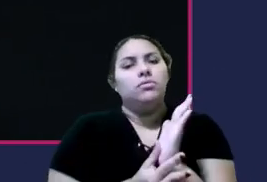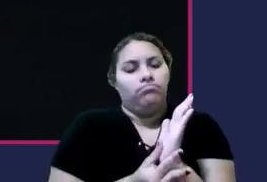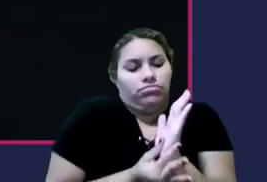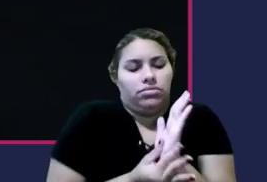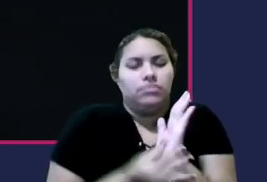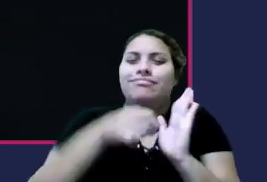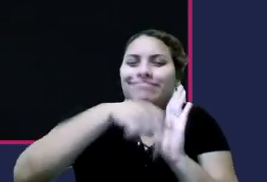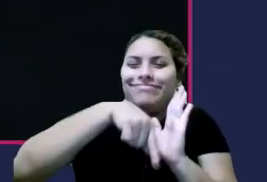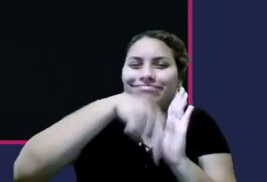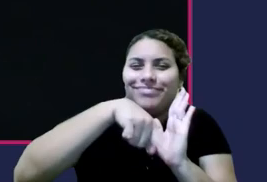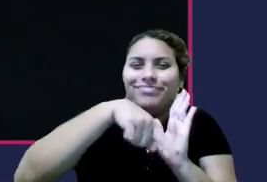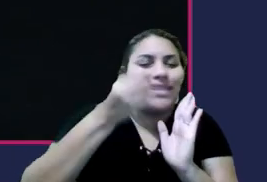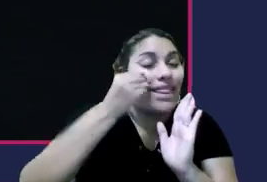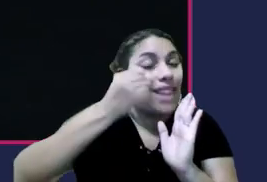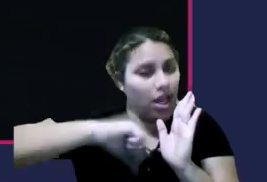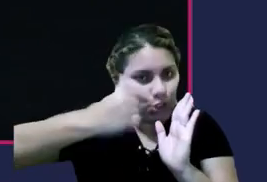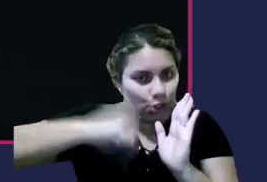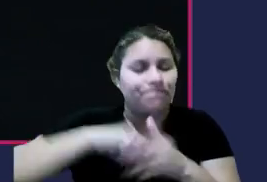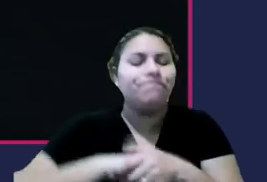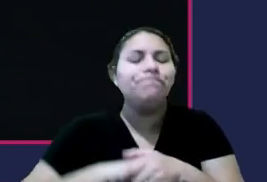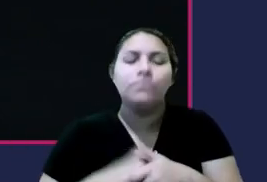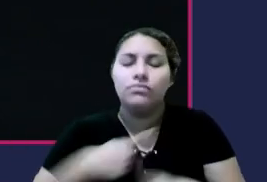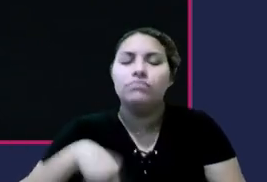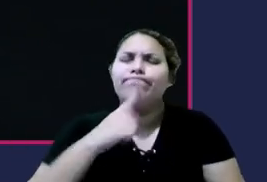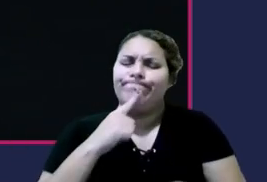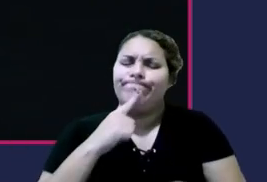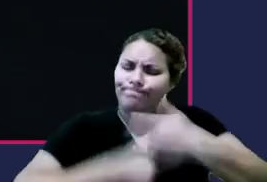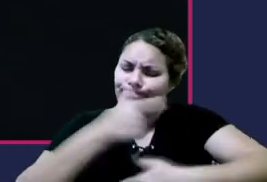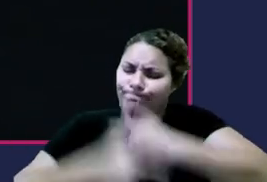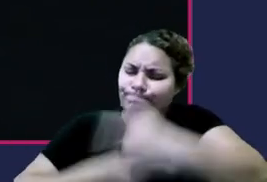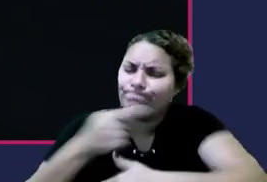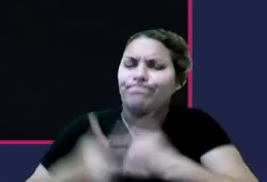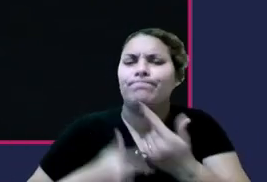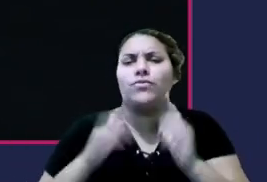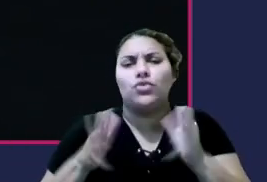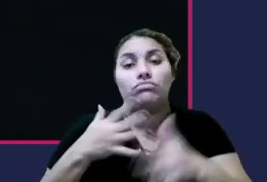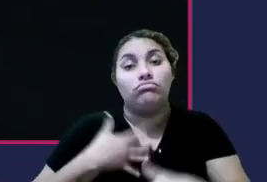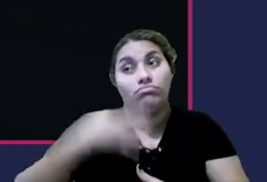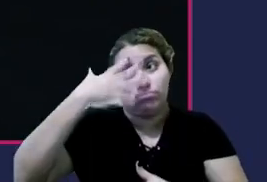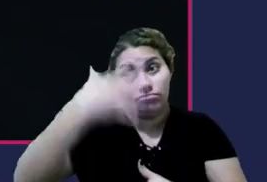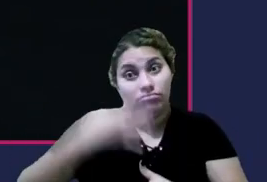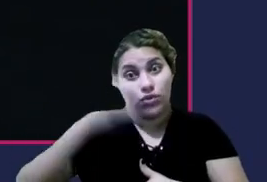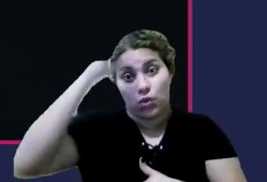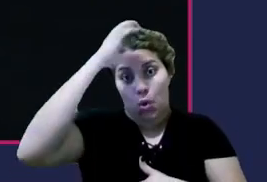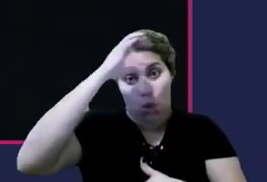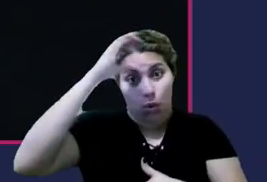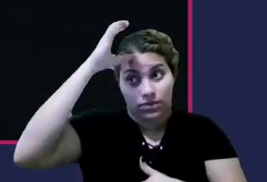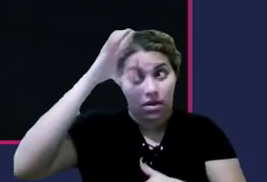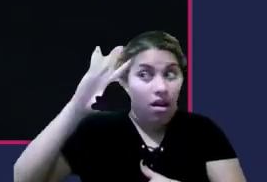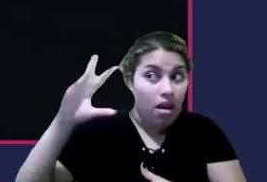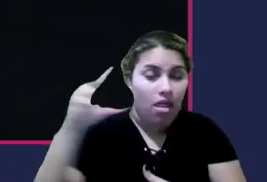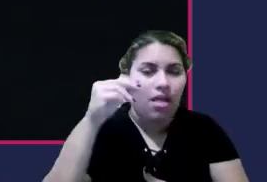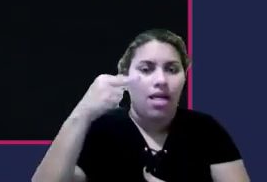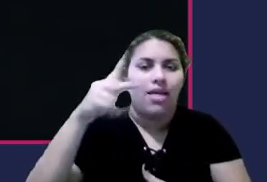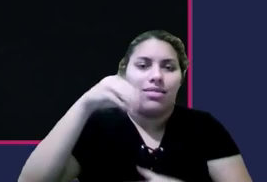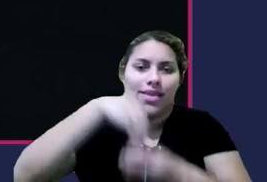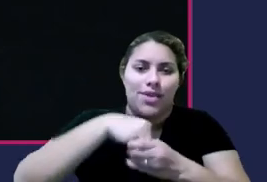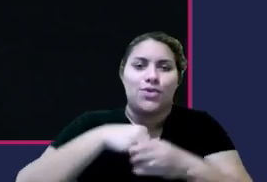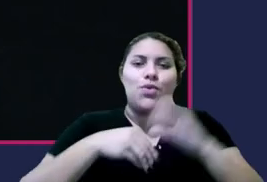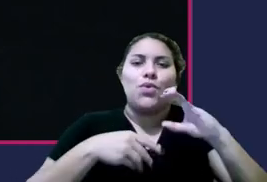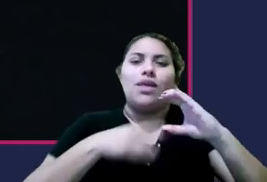expand the neonatal screening test. We did a lot of work to bring awareness